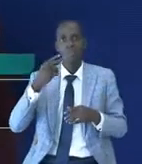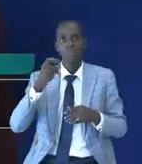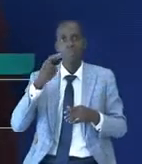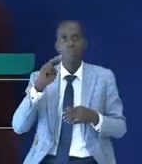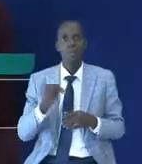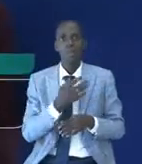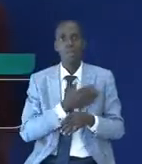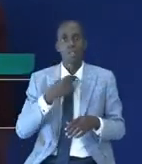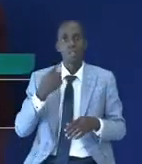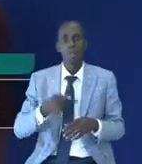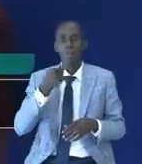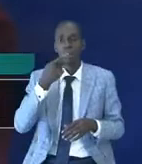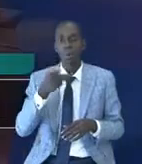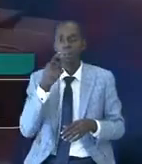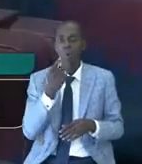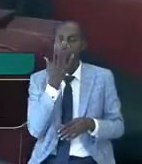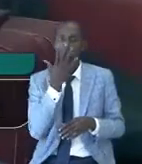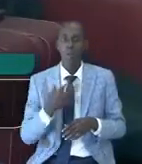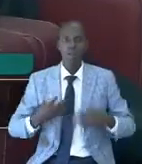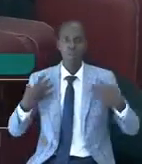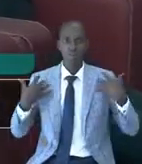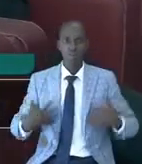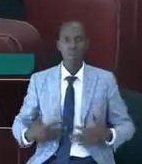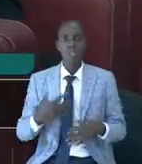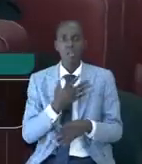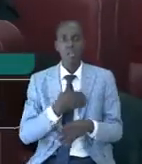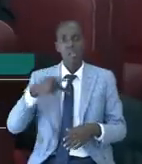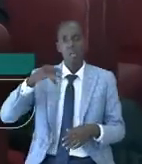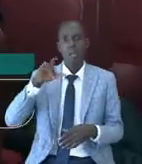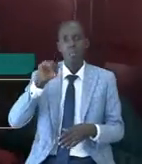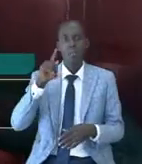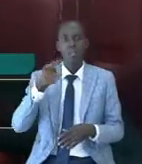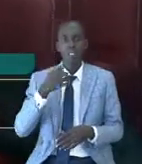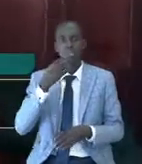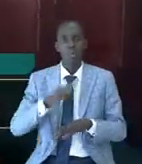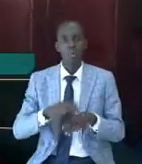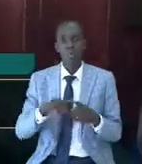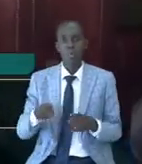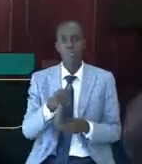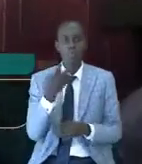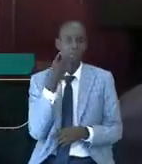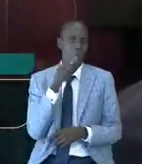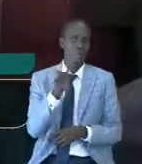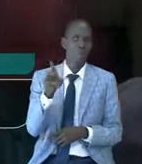the purple robe, and Pilate saith unto them, behold the